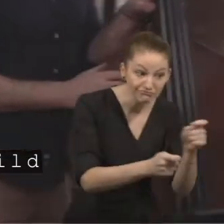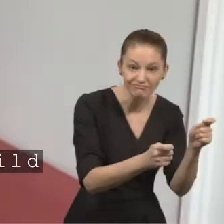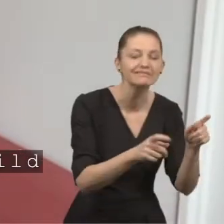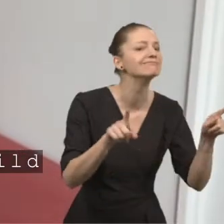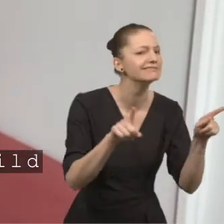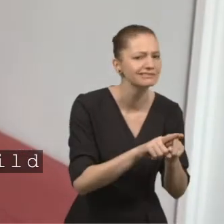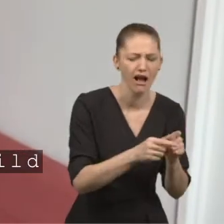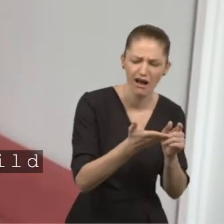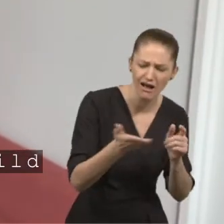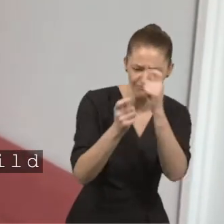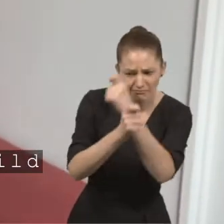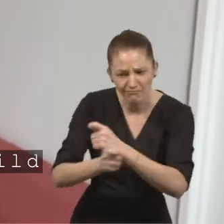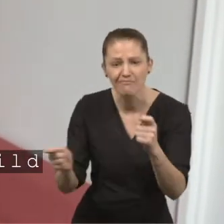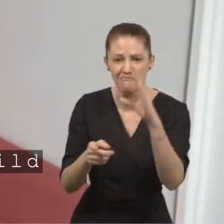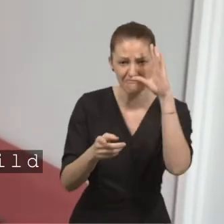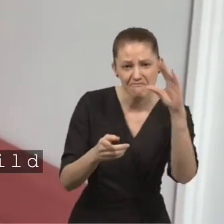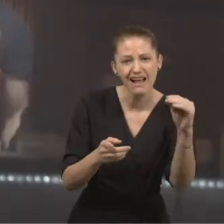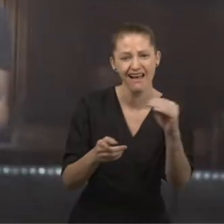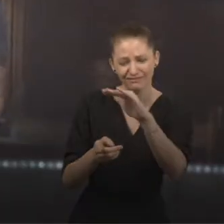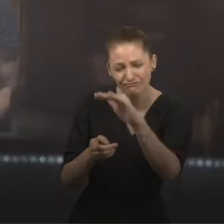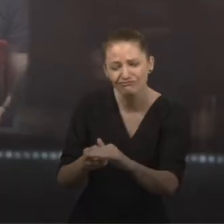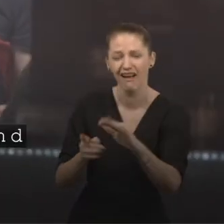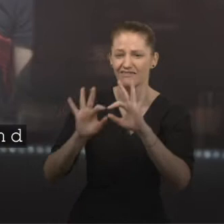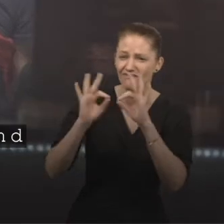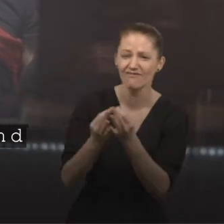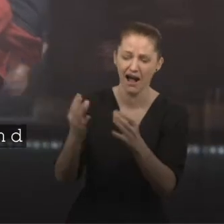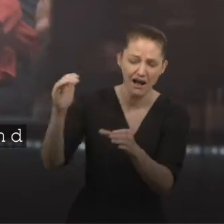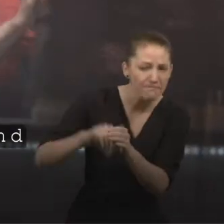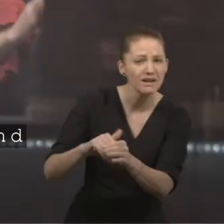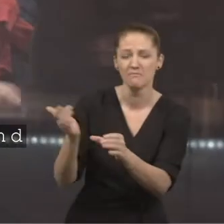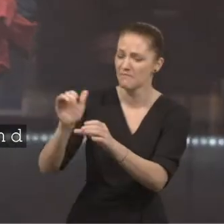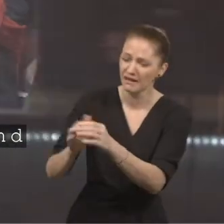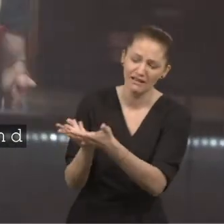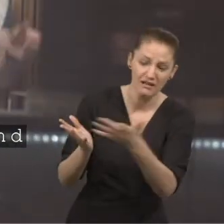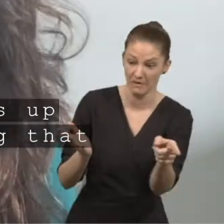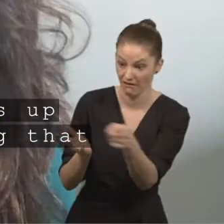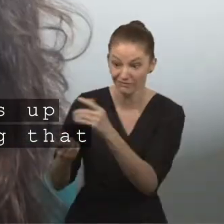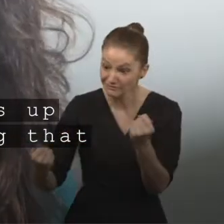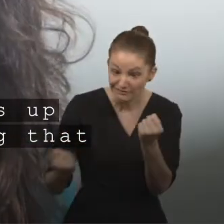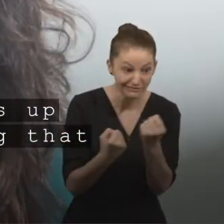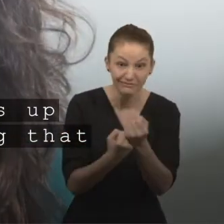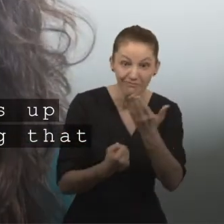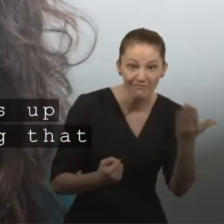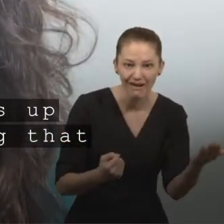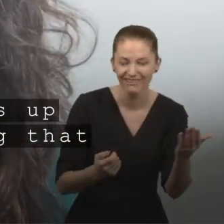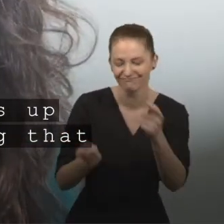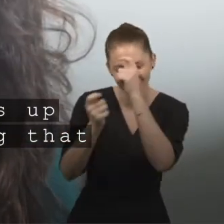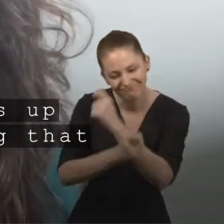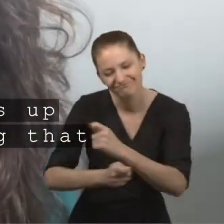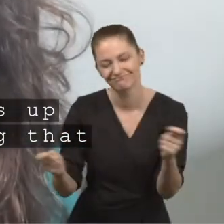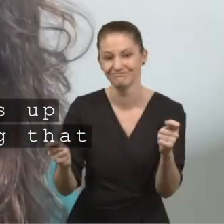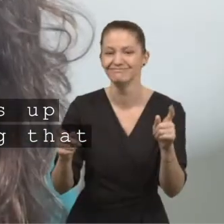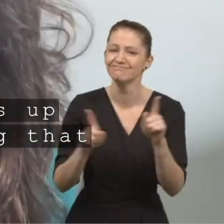every man and child and family member and community member that supports and stands up for